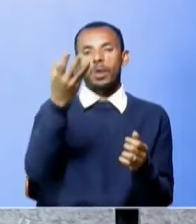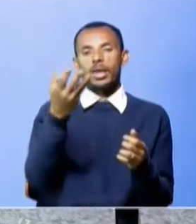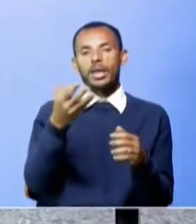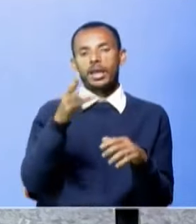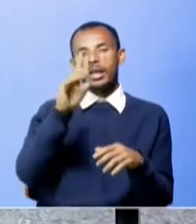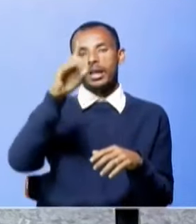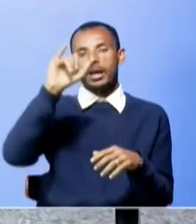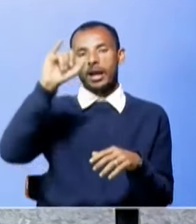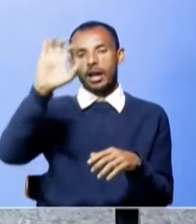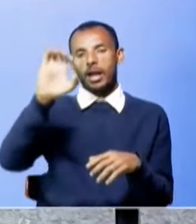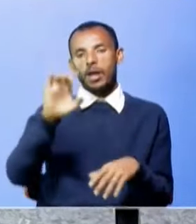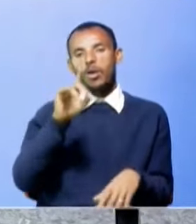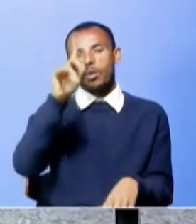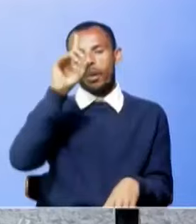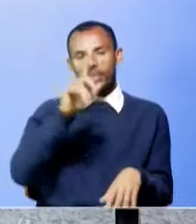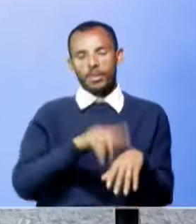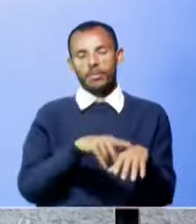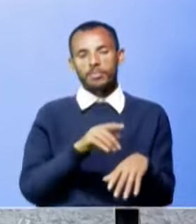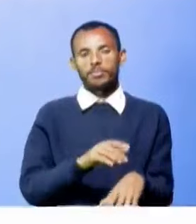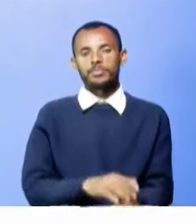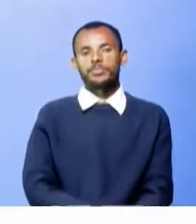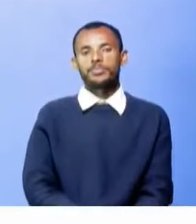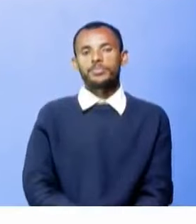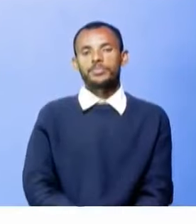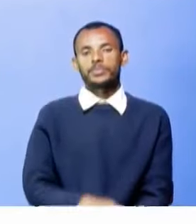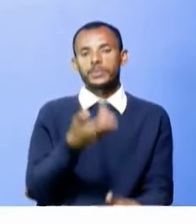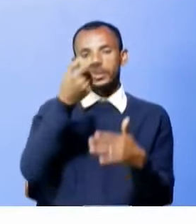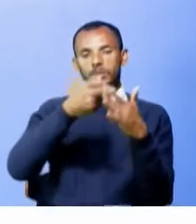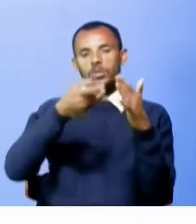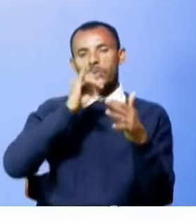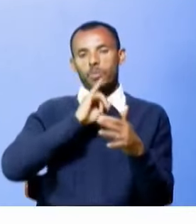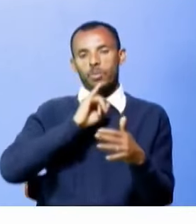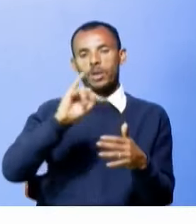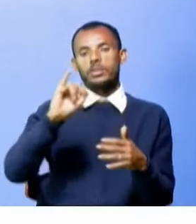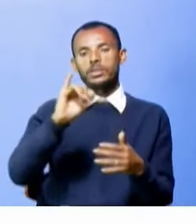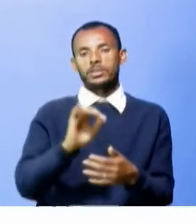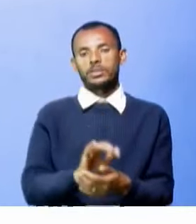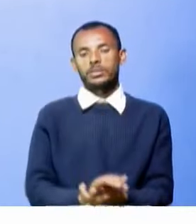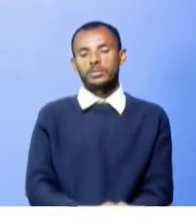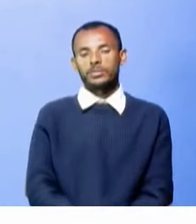once. Okay, so what is